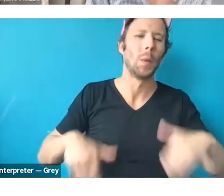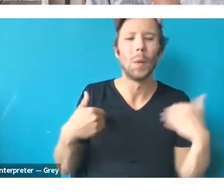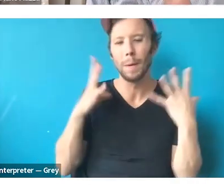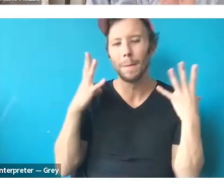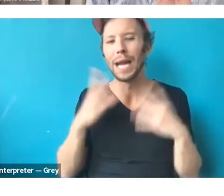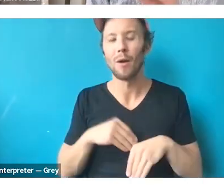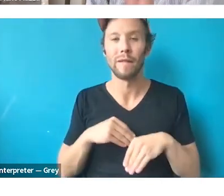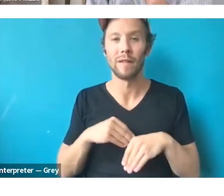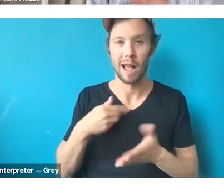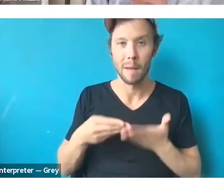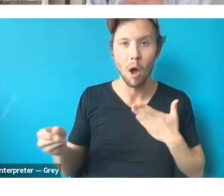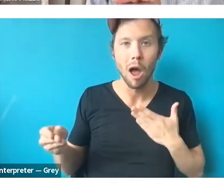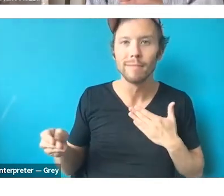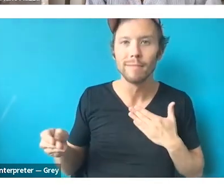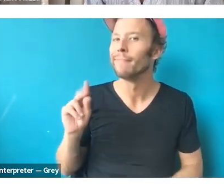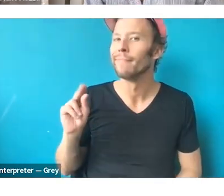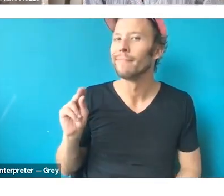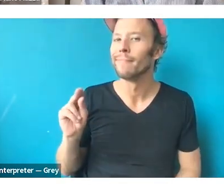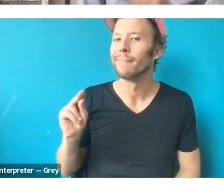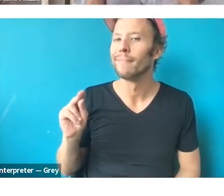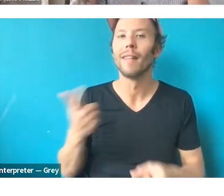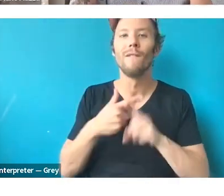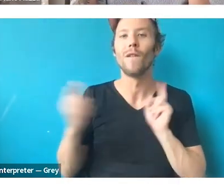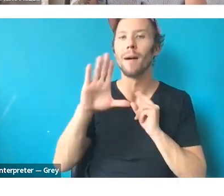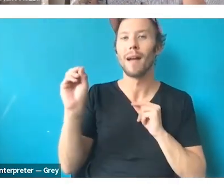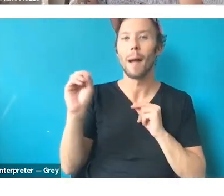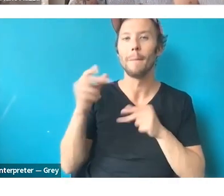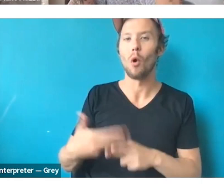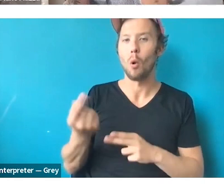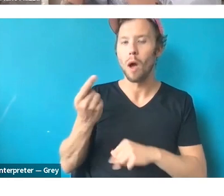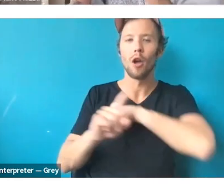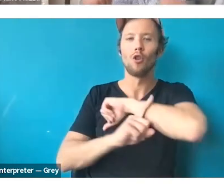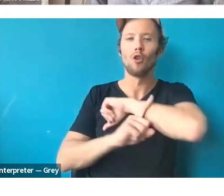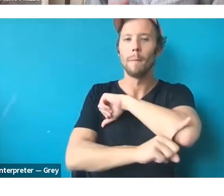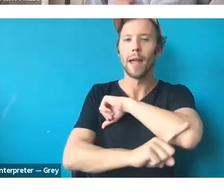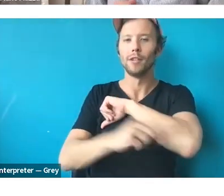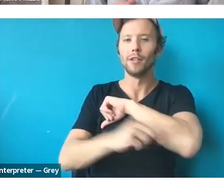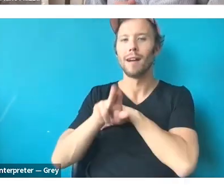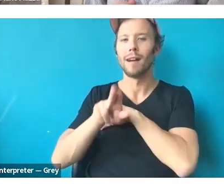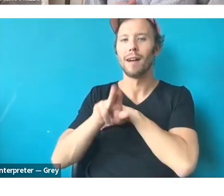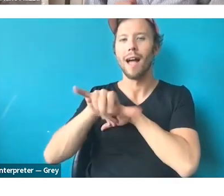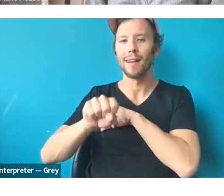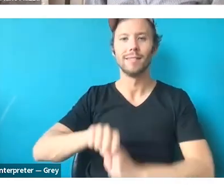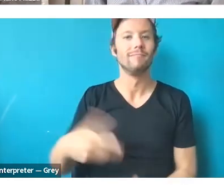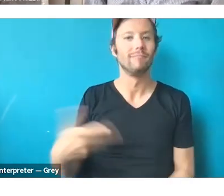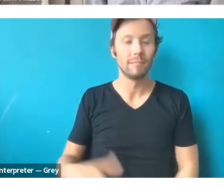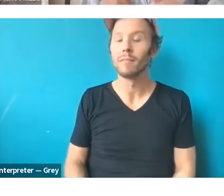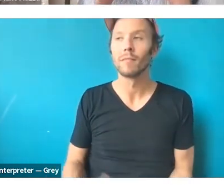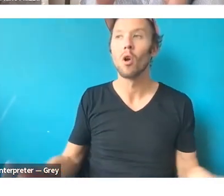the company Garbage Goddess, which I'm about to talk about in a second. But like, can you go talk to a flower shop? They